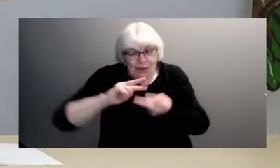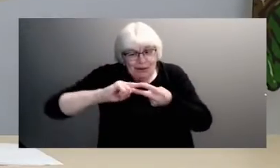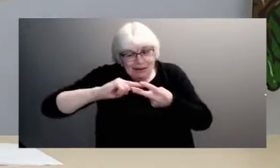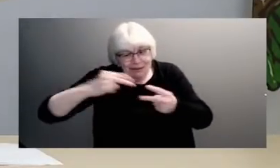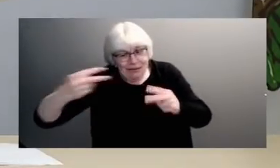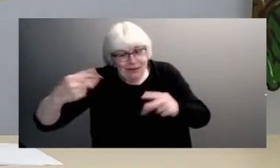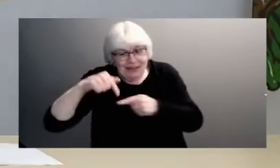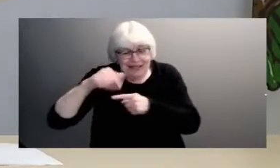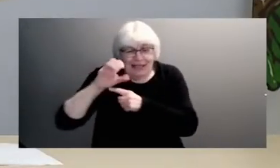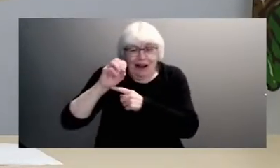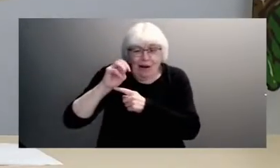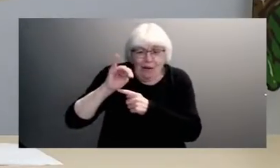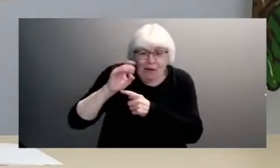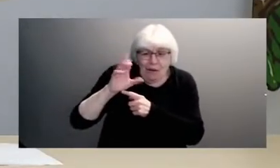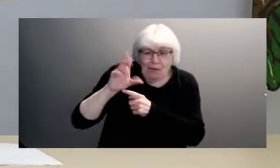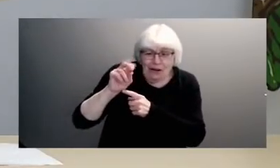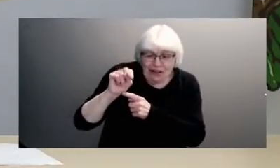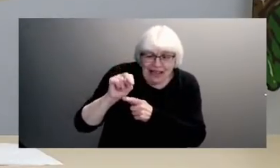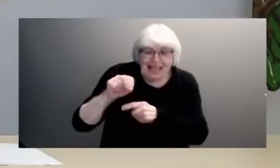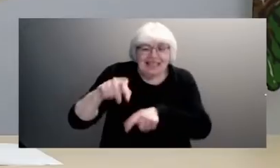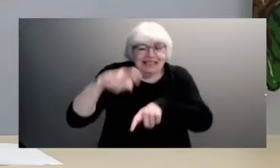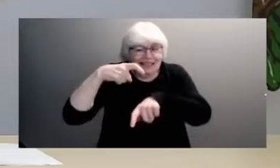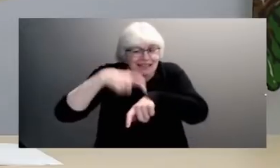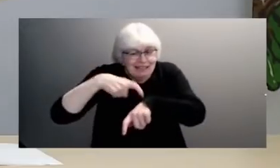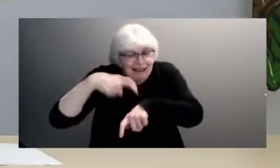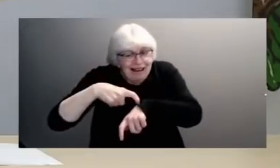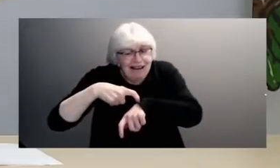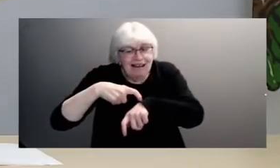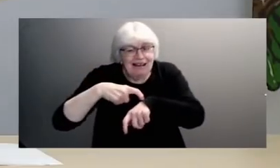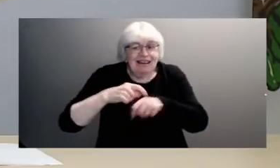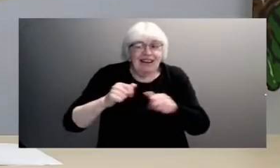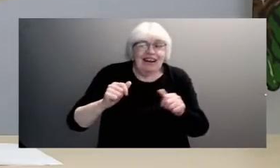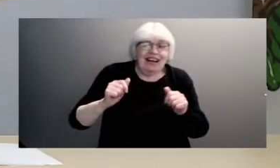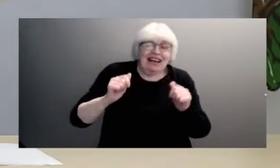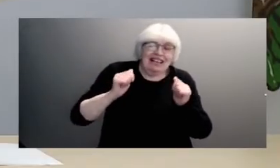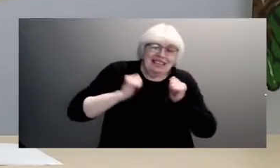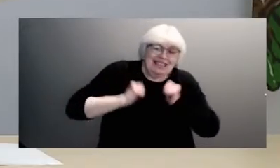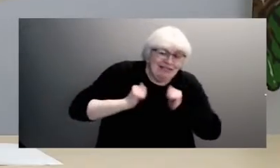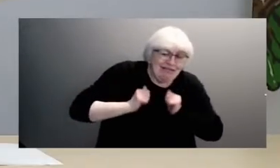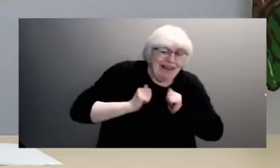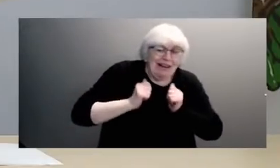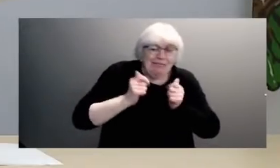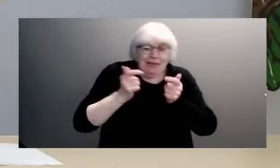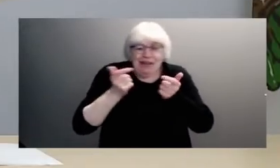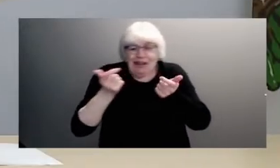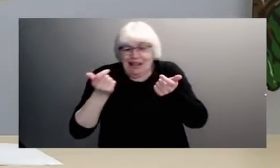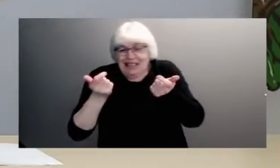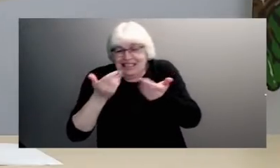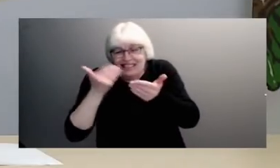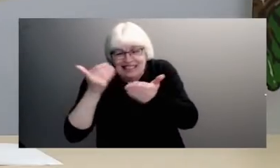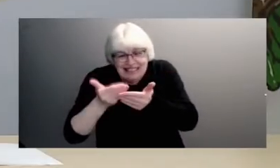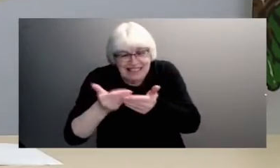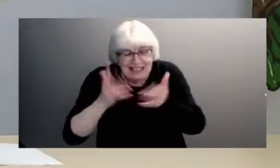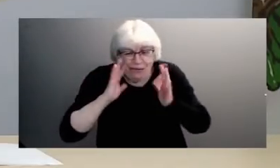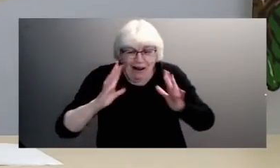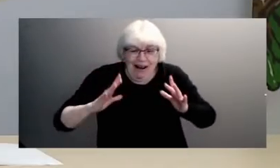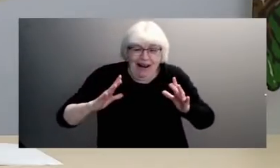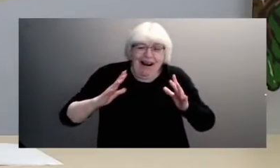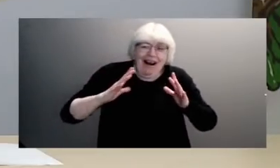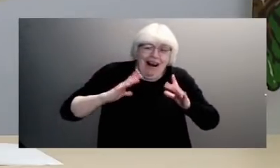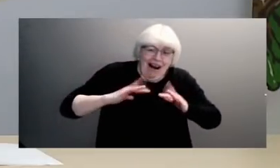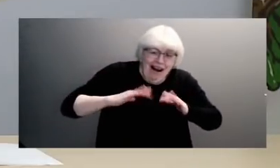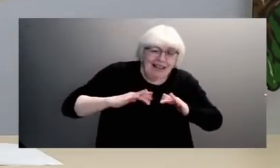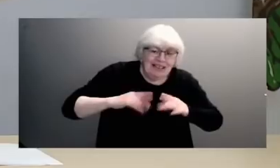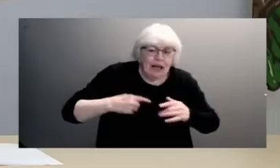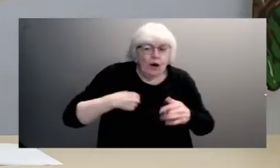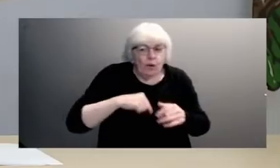the holidays. But I know we will adjust, and we will get through this by focusing on restricting our own individual activities for a short period